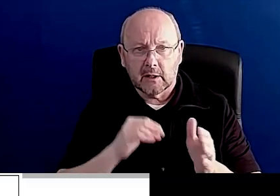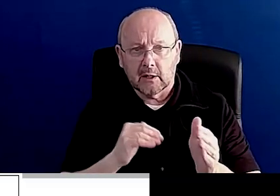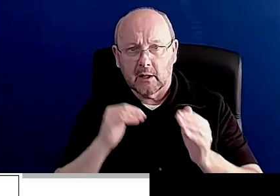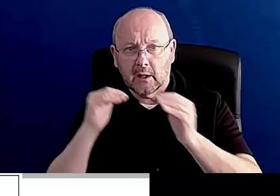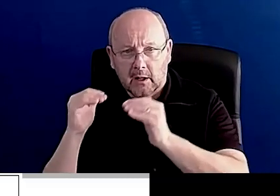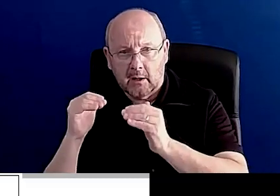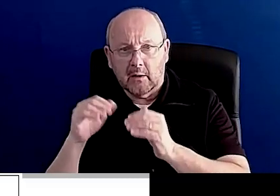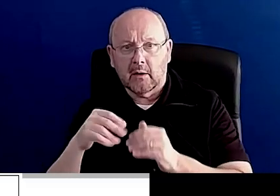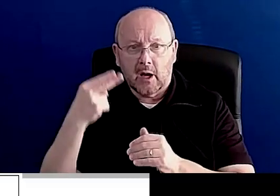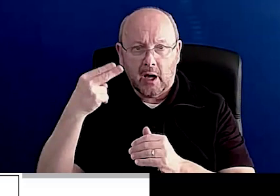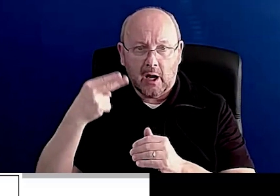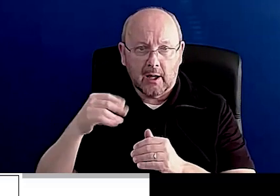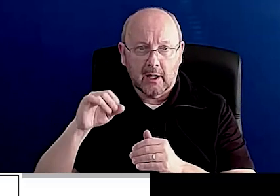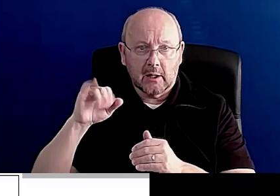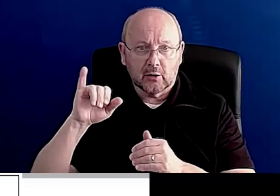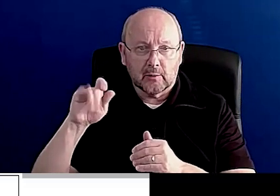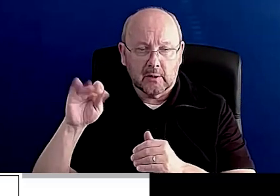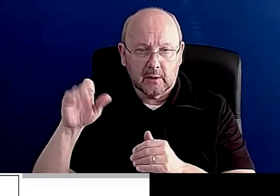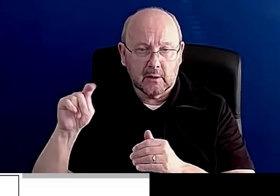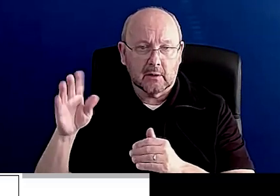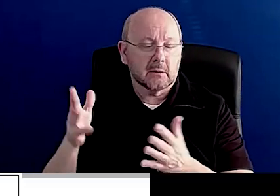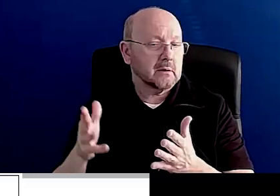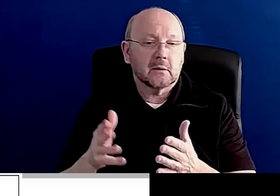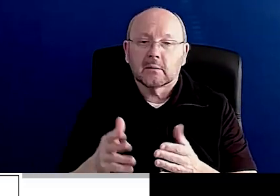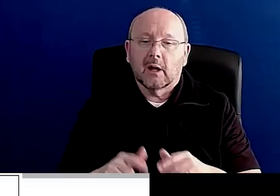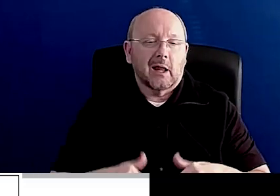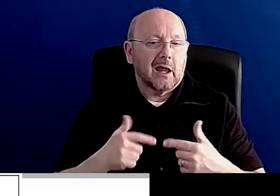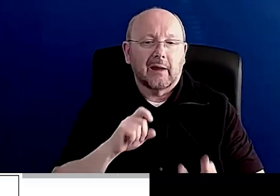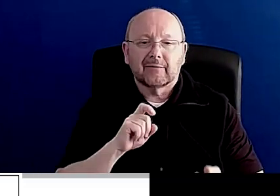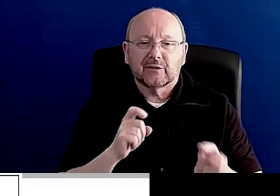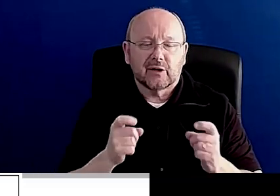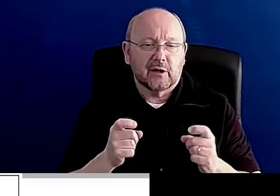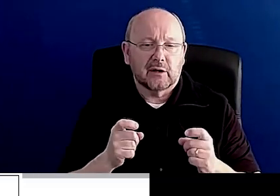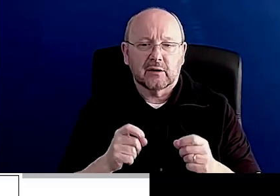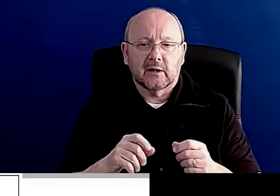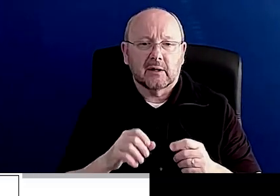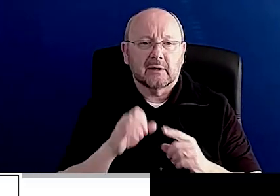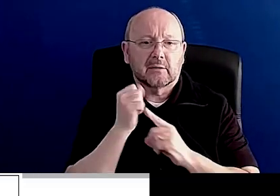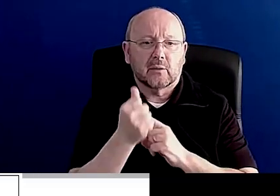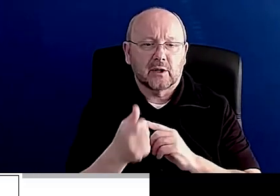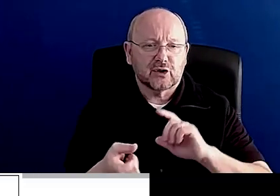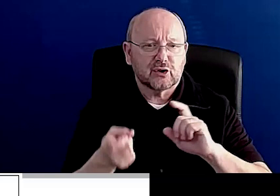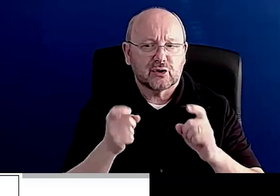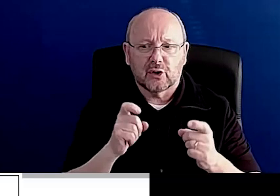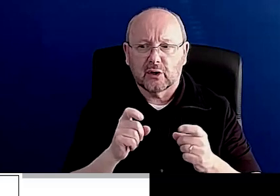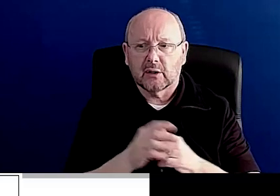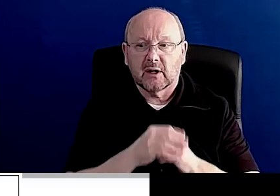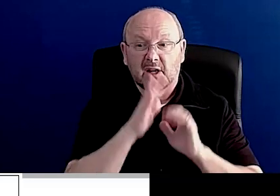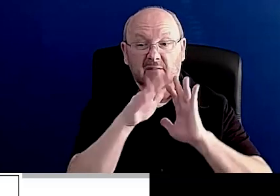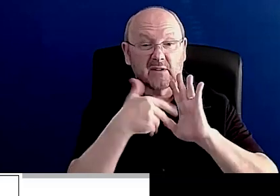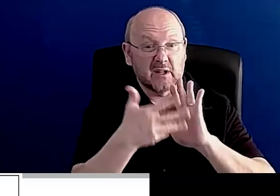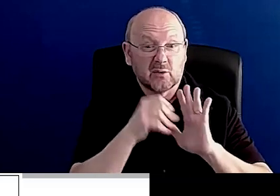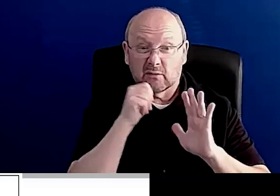the hope. But as with adults, I mean, life changes, circumstances change. So maybe a schedule doesn't work